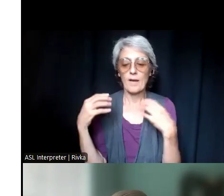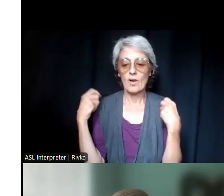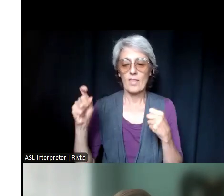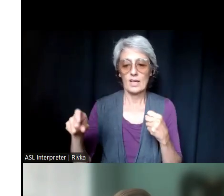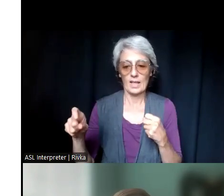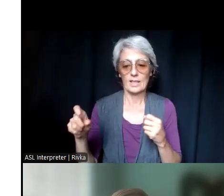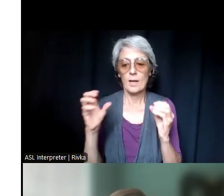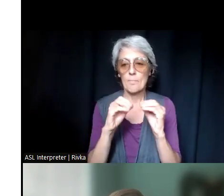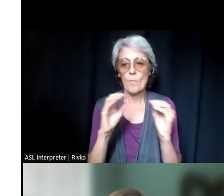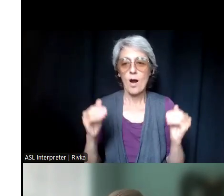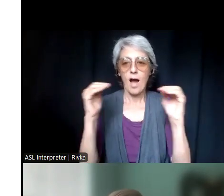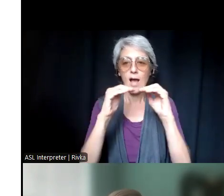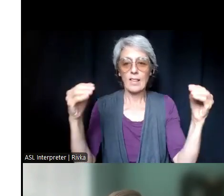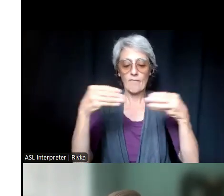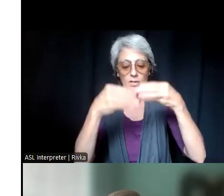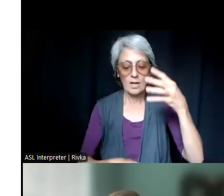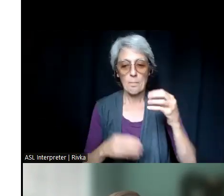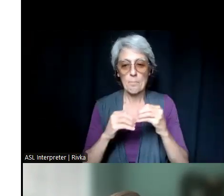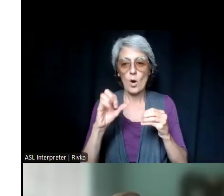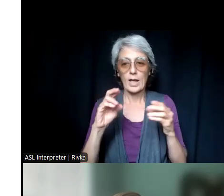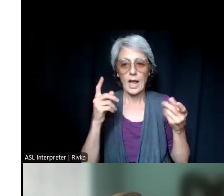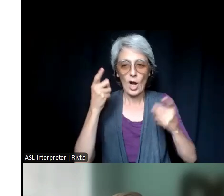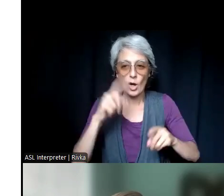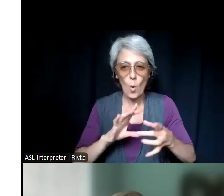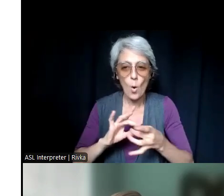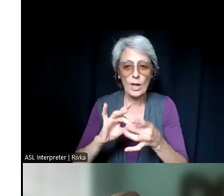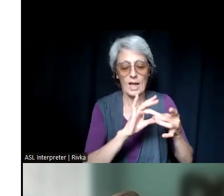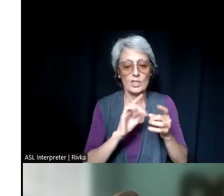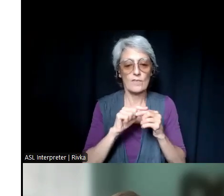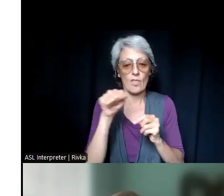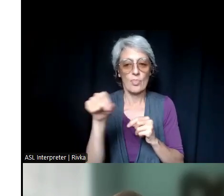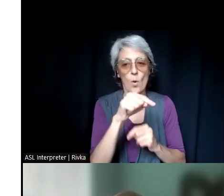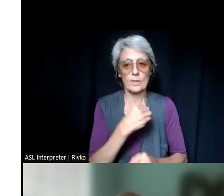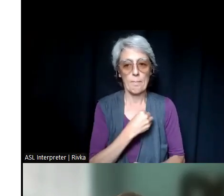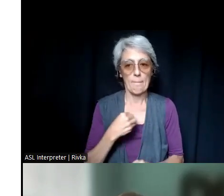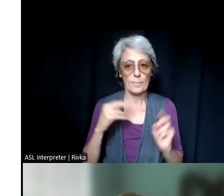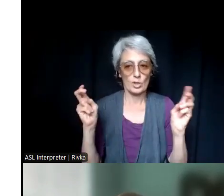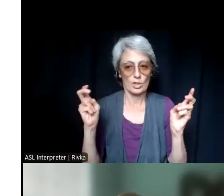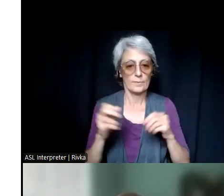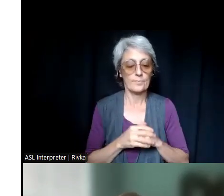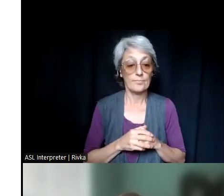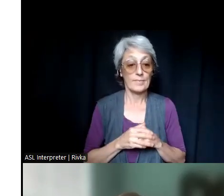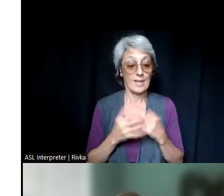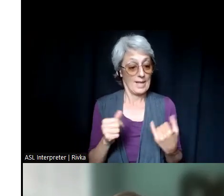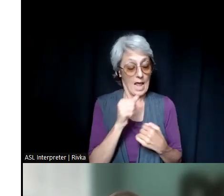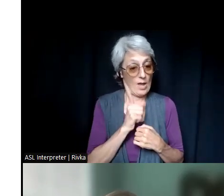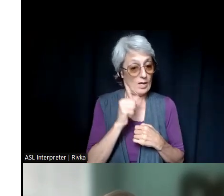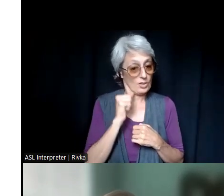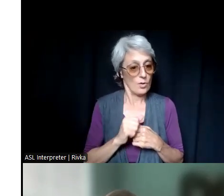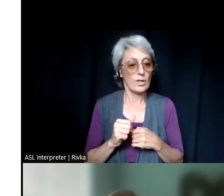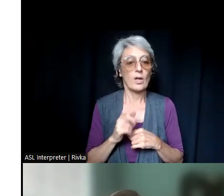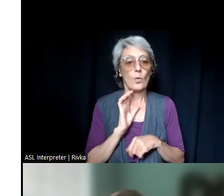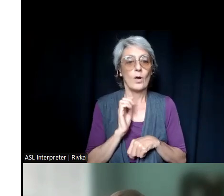care coordination for those particular members. Arizona is currently in the process of implementing